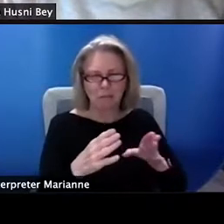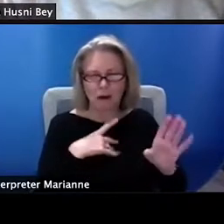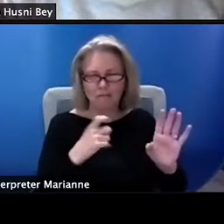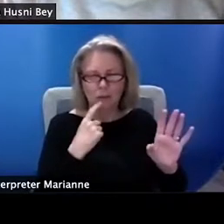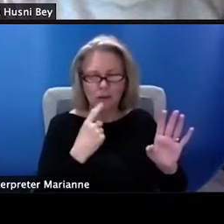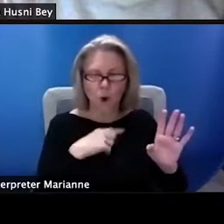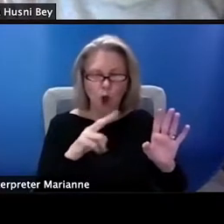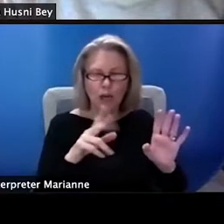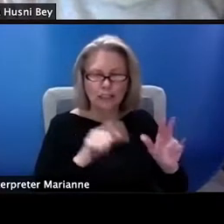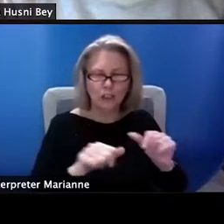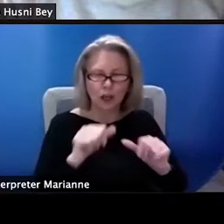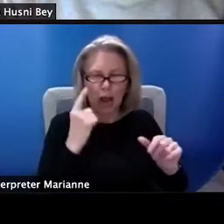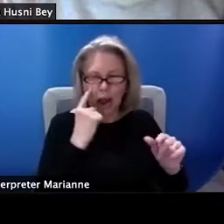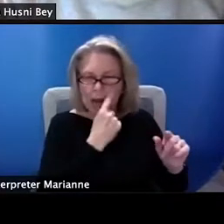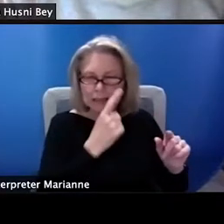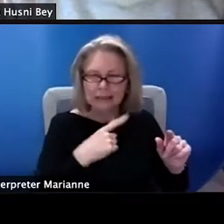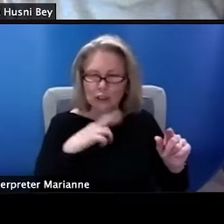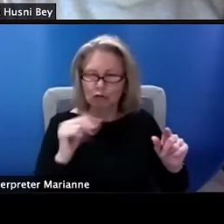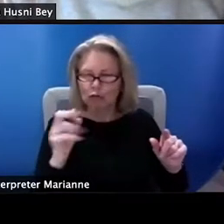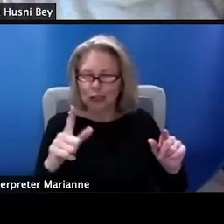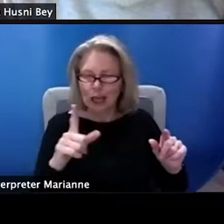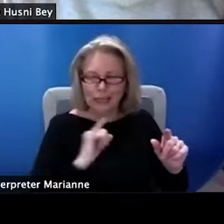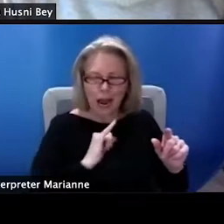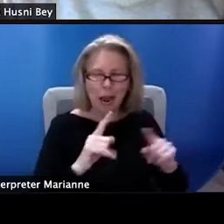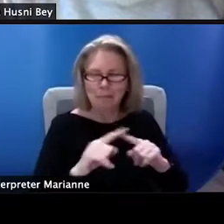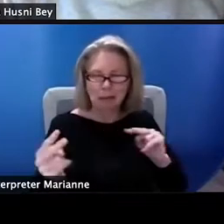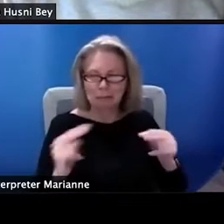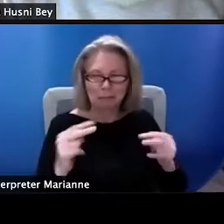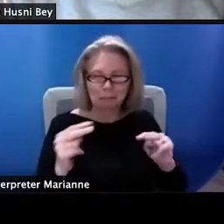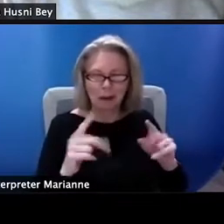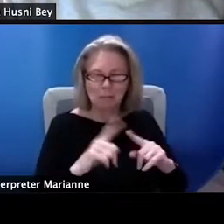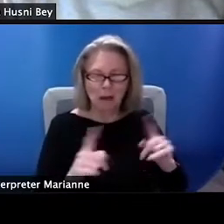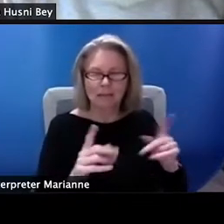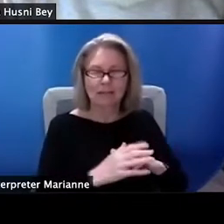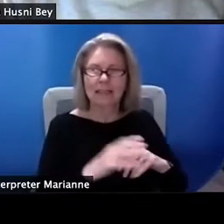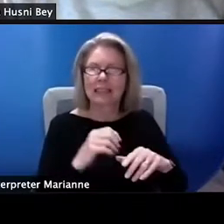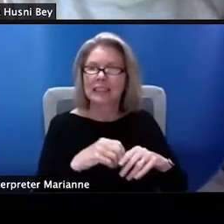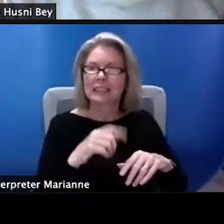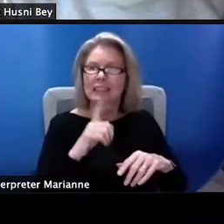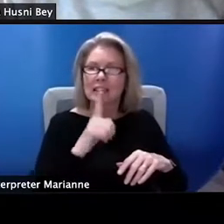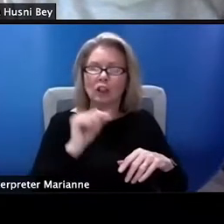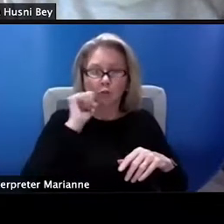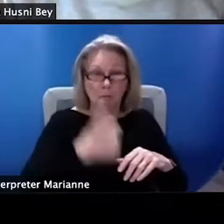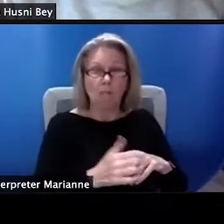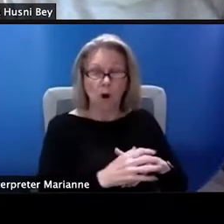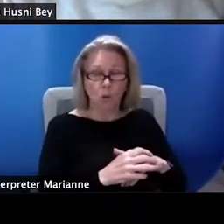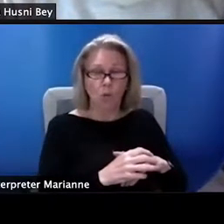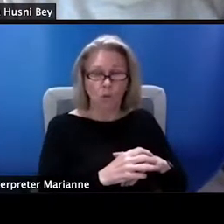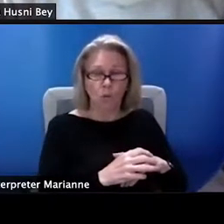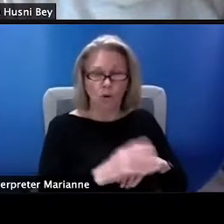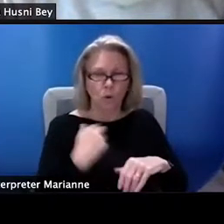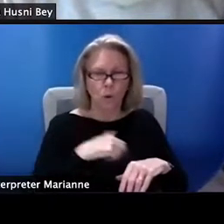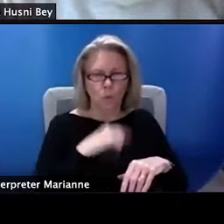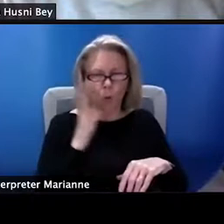we're looking at each other's eyes, we're, Rachel and I. But indeed, tomorrow